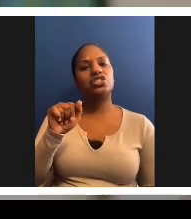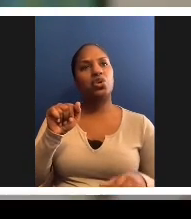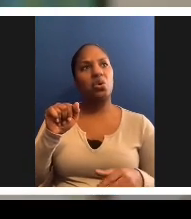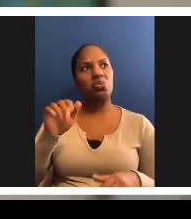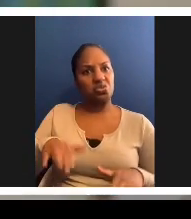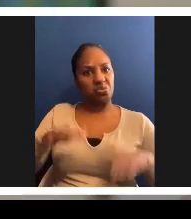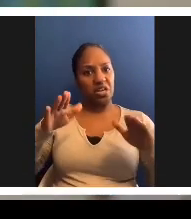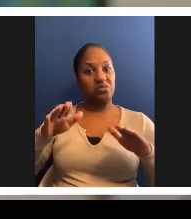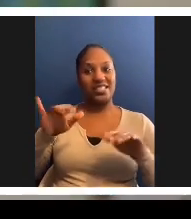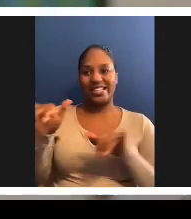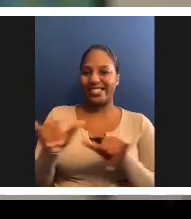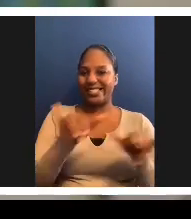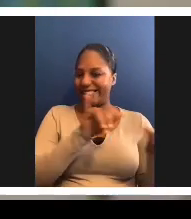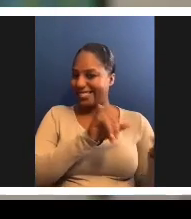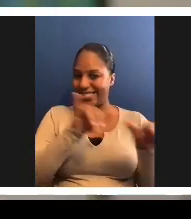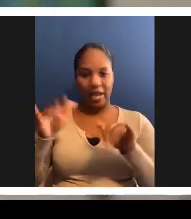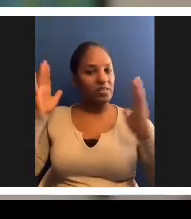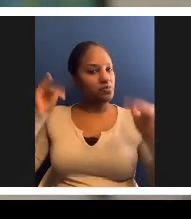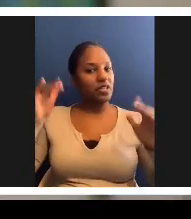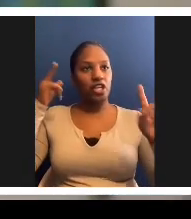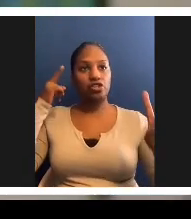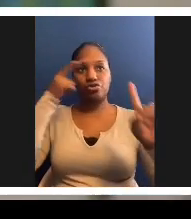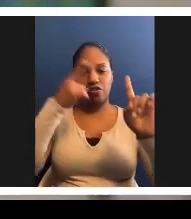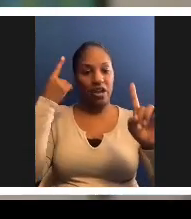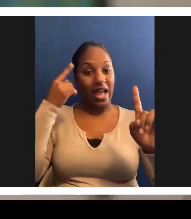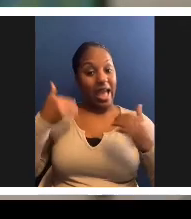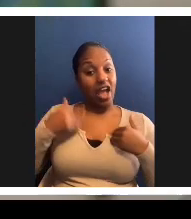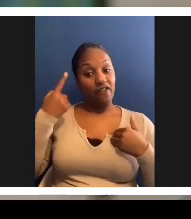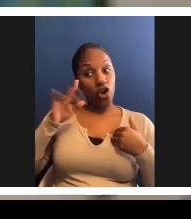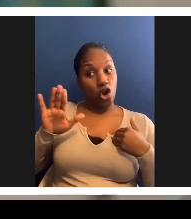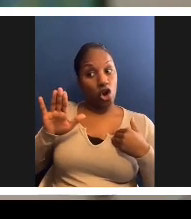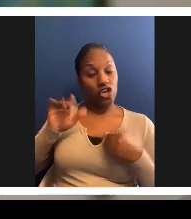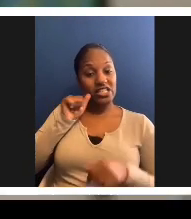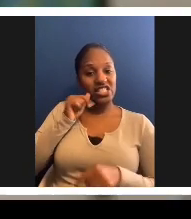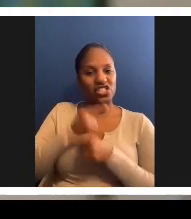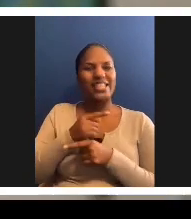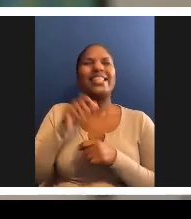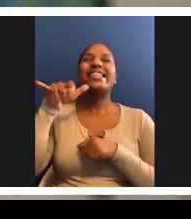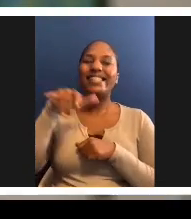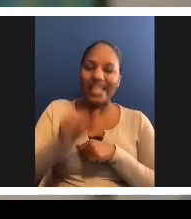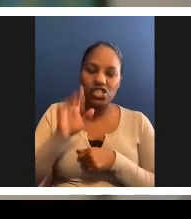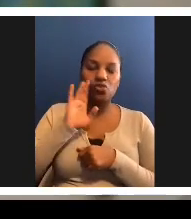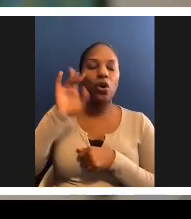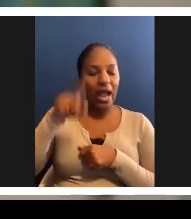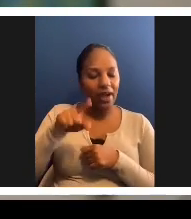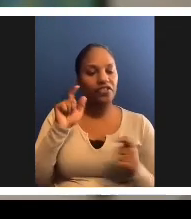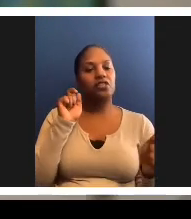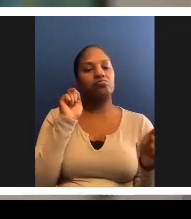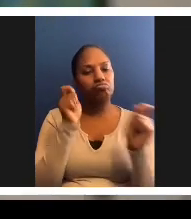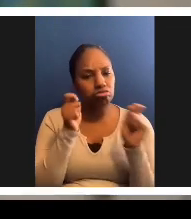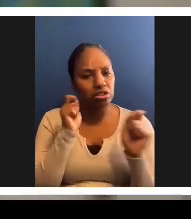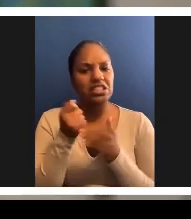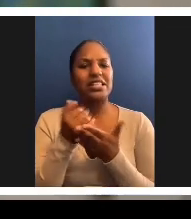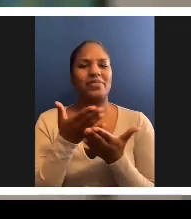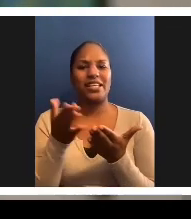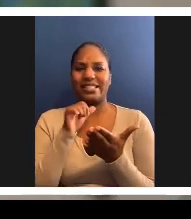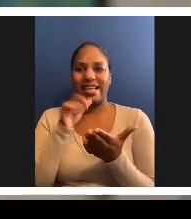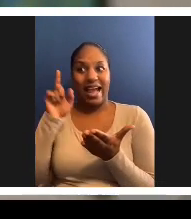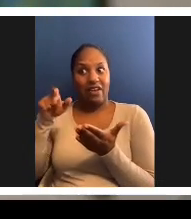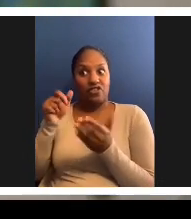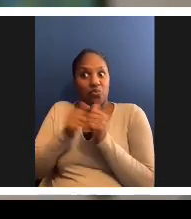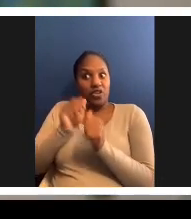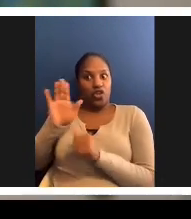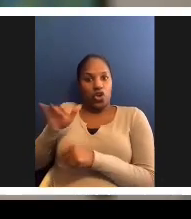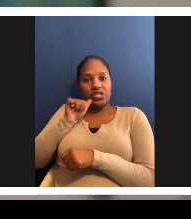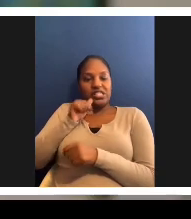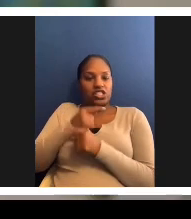expectations that we had for her sister, understanding that we may have to modify or address some things that we didn't have to with her siblings